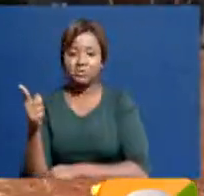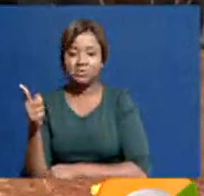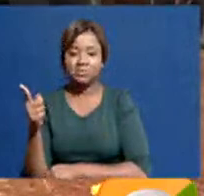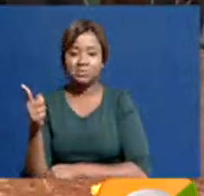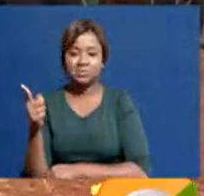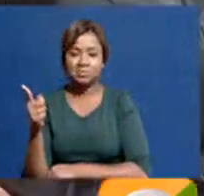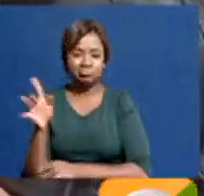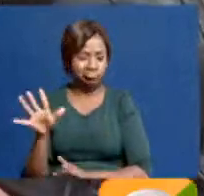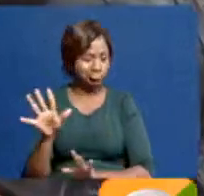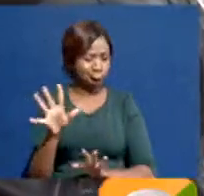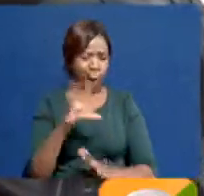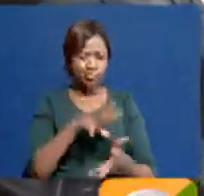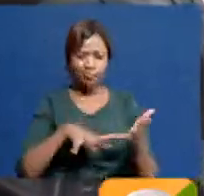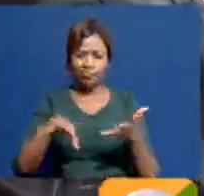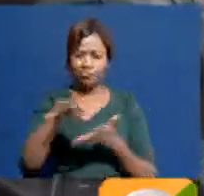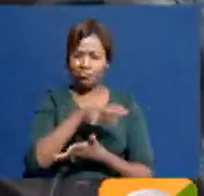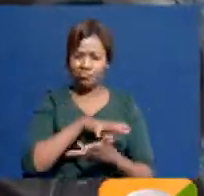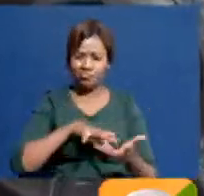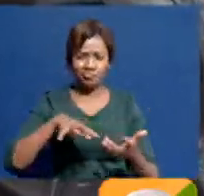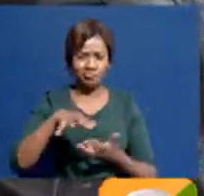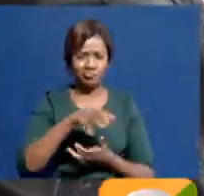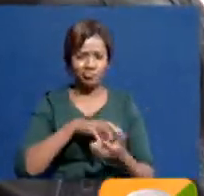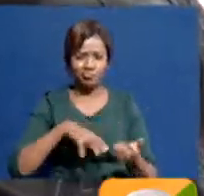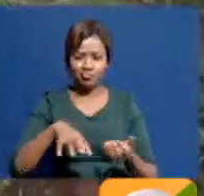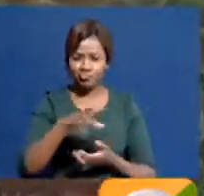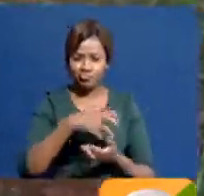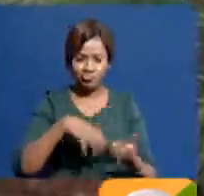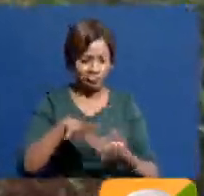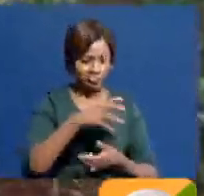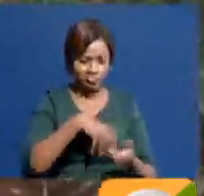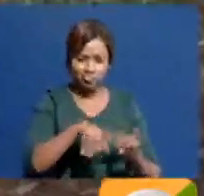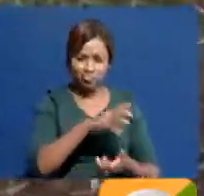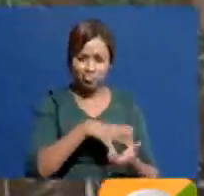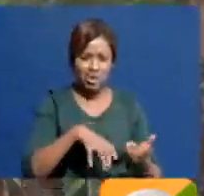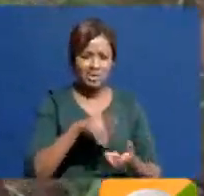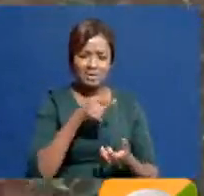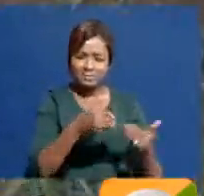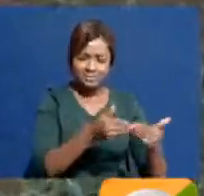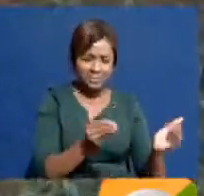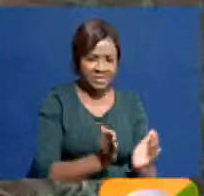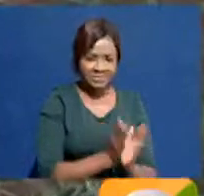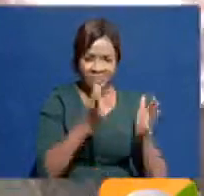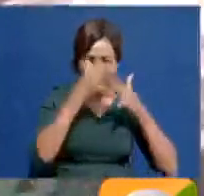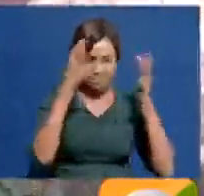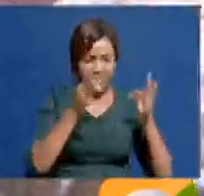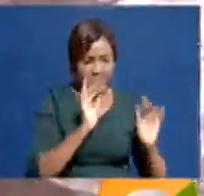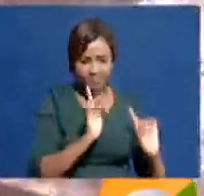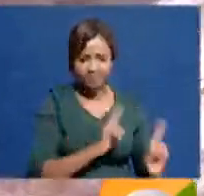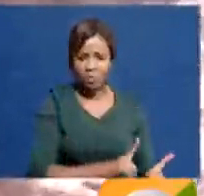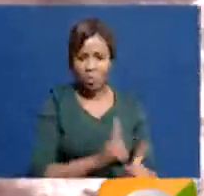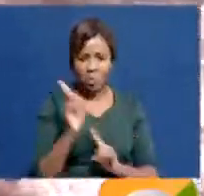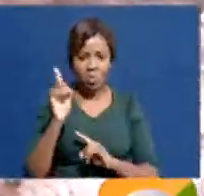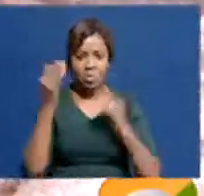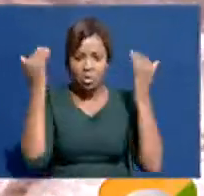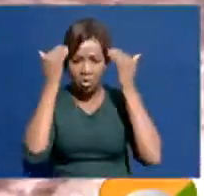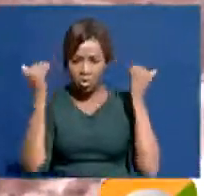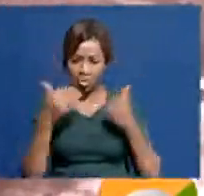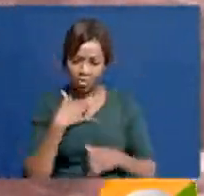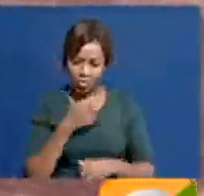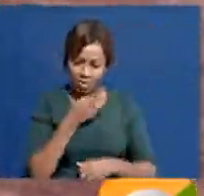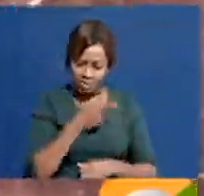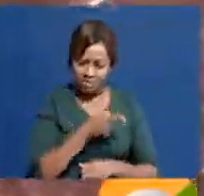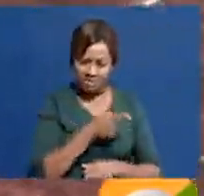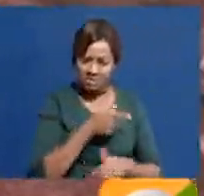shock and confusion on Meshack's appearance wore off, the family had no choice but to seek court orders to exhume the body of the stranger